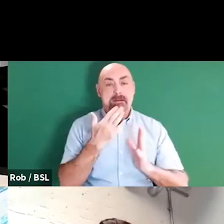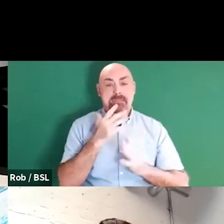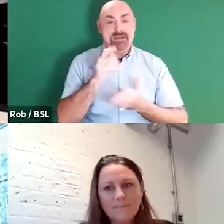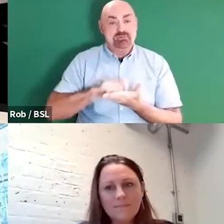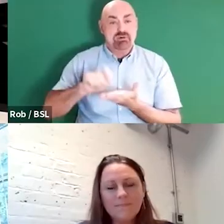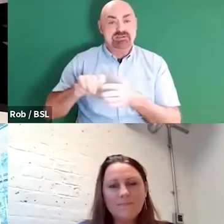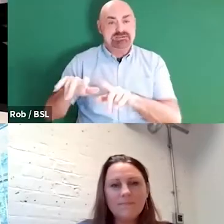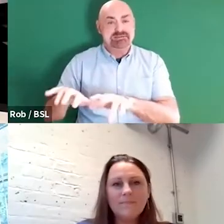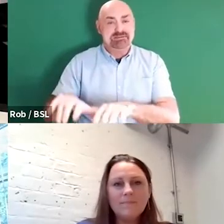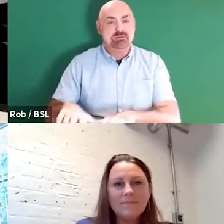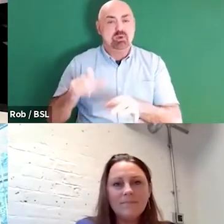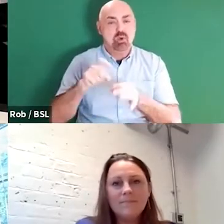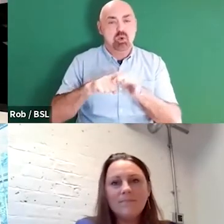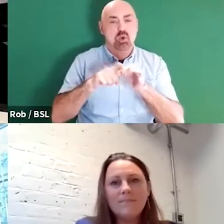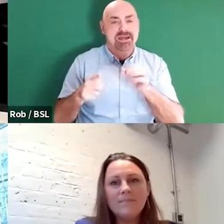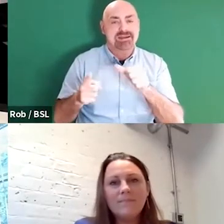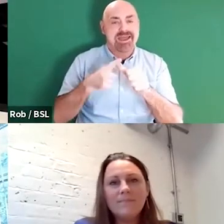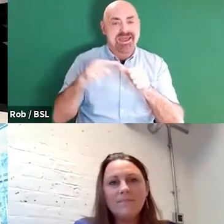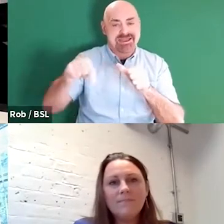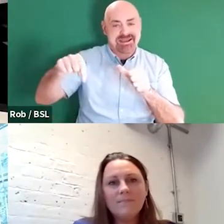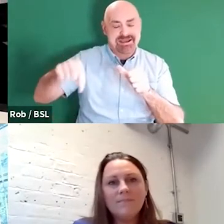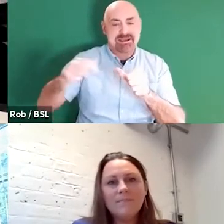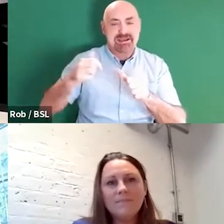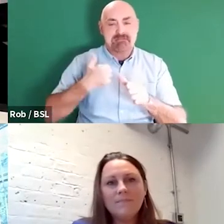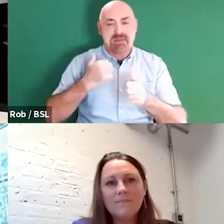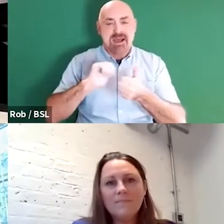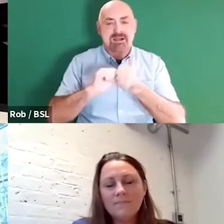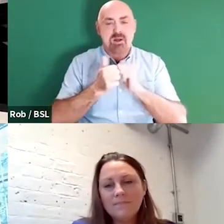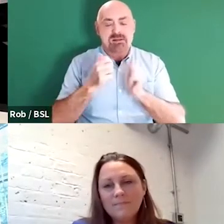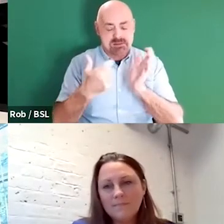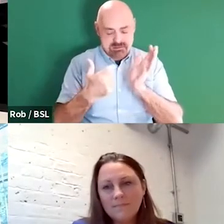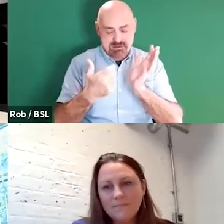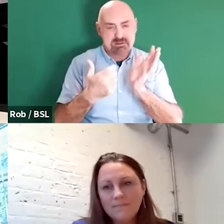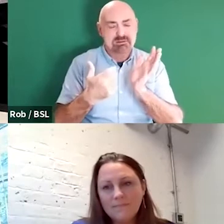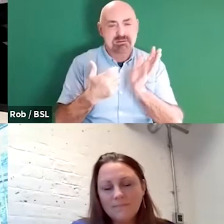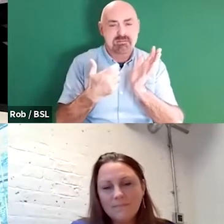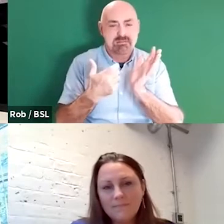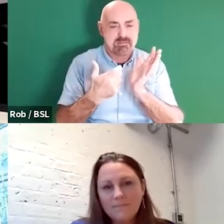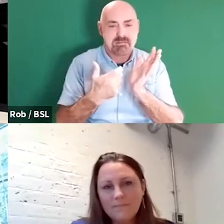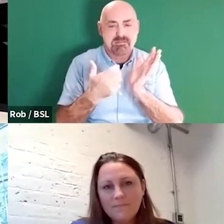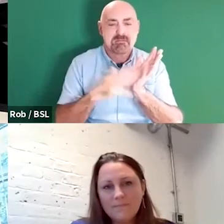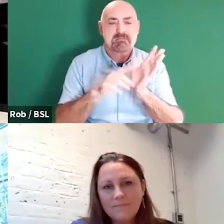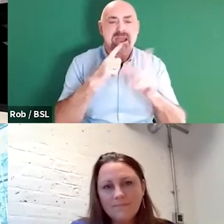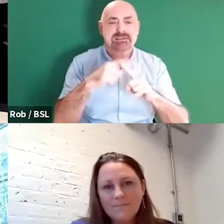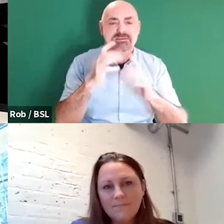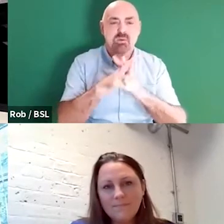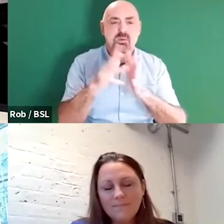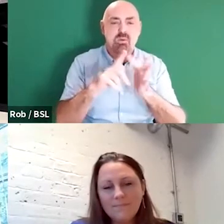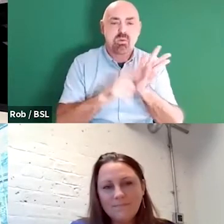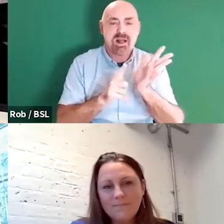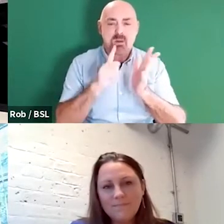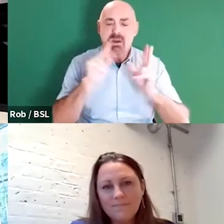in the Q&A. My colleague Paul Maxwell Rose will monitor the chat, the Q&A throughout the